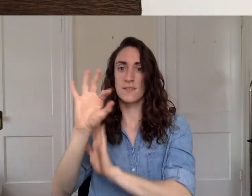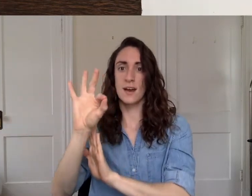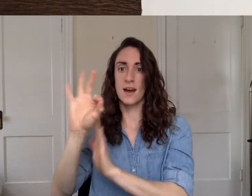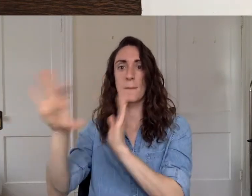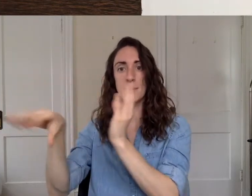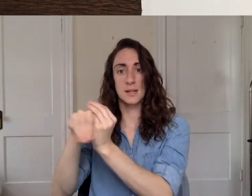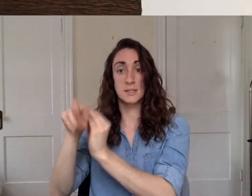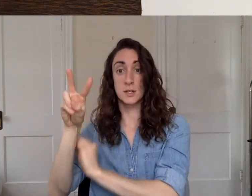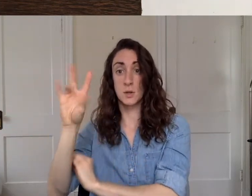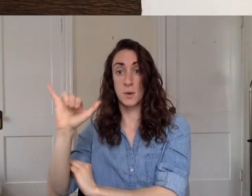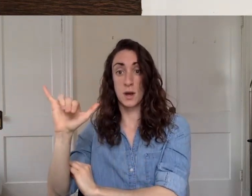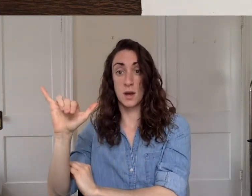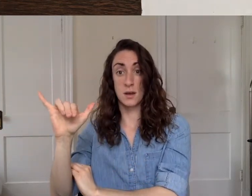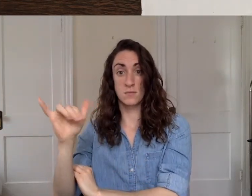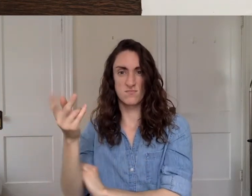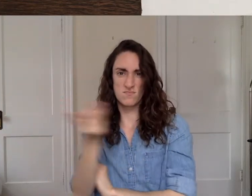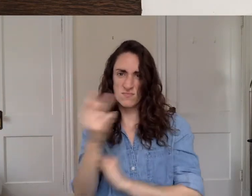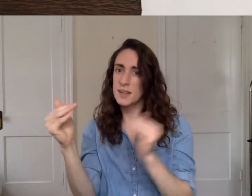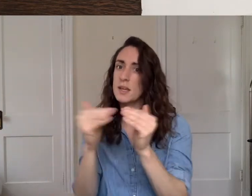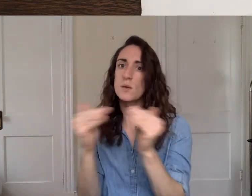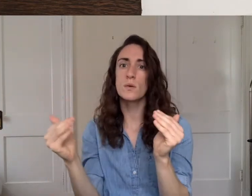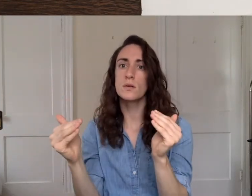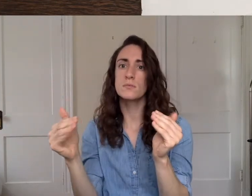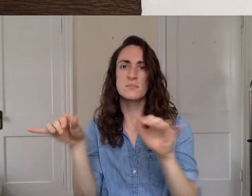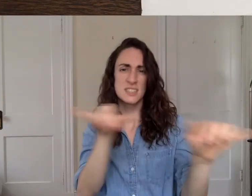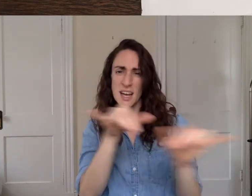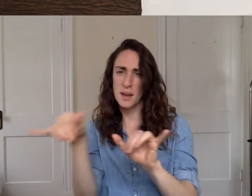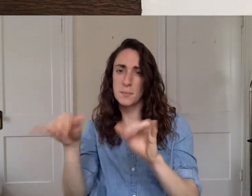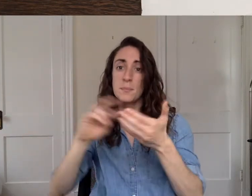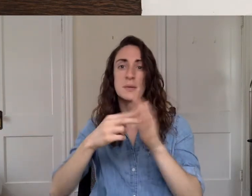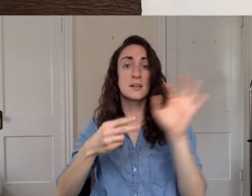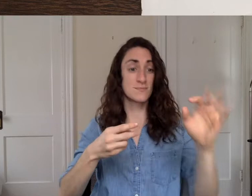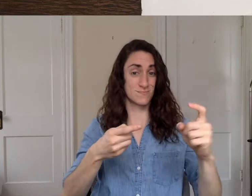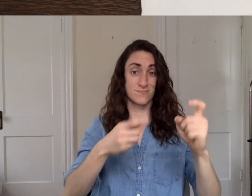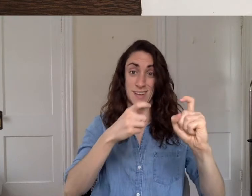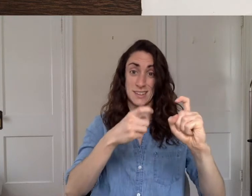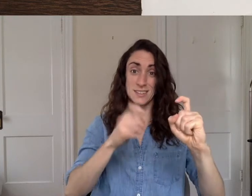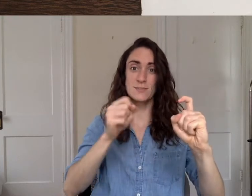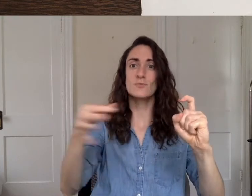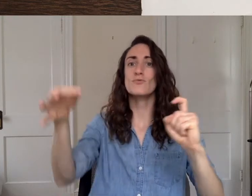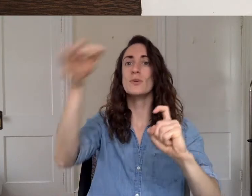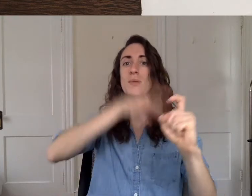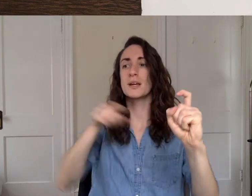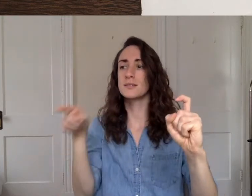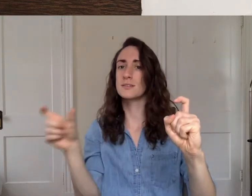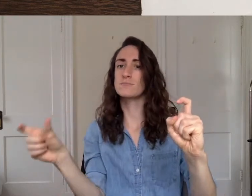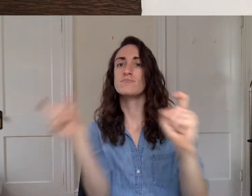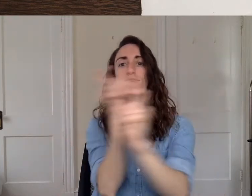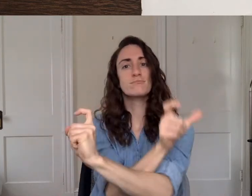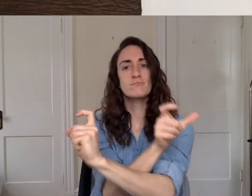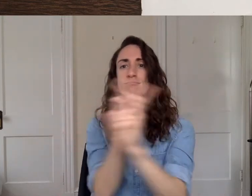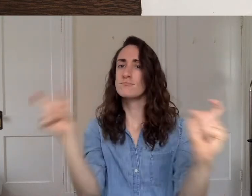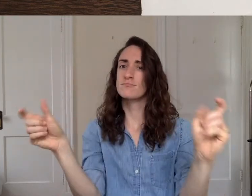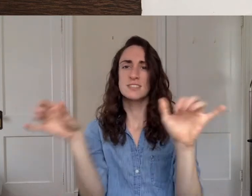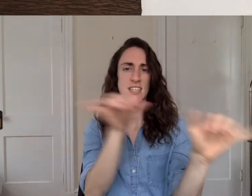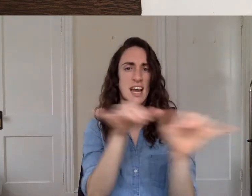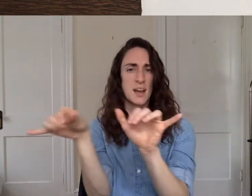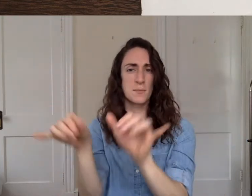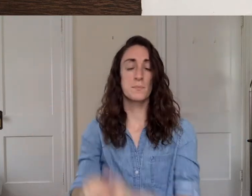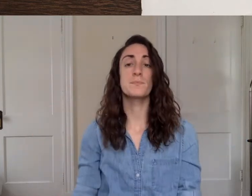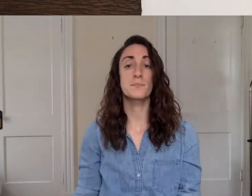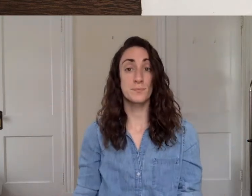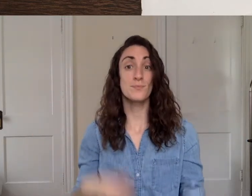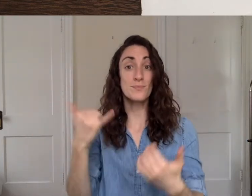this expression we've just found is equal to x. So in that first equation, negative 5x, we can replace that with negative 9